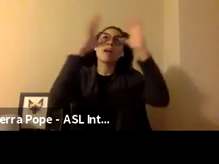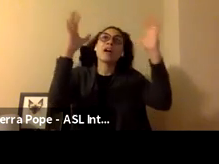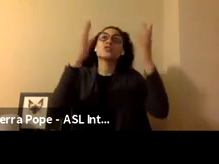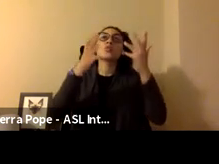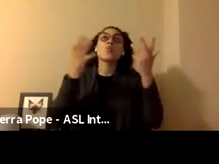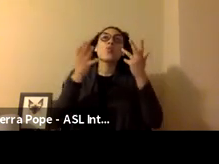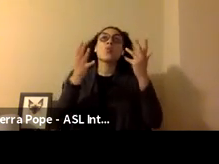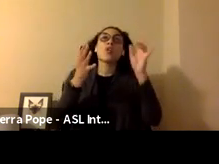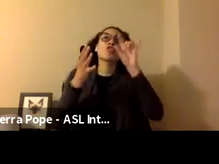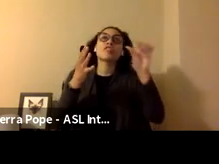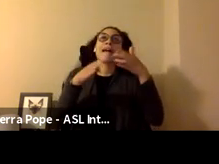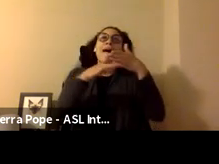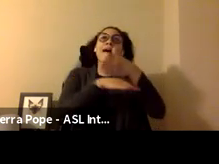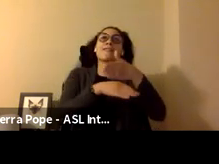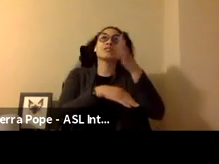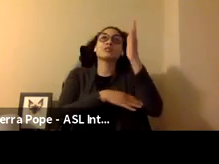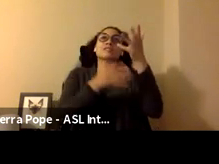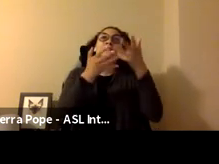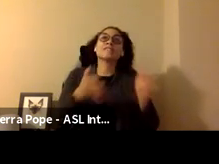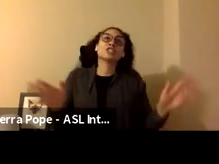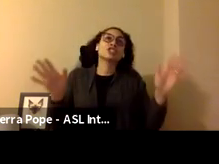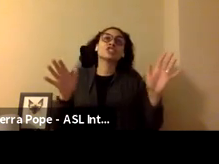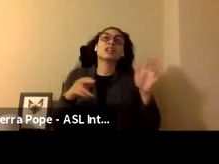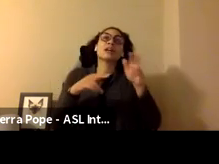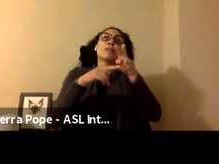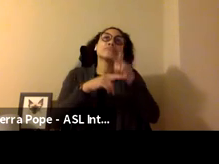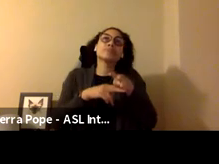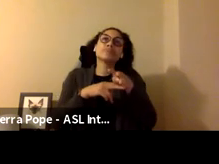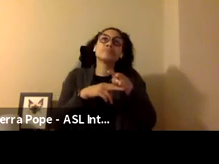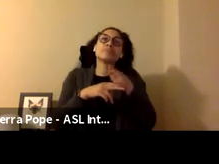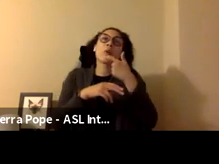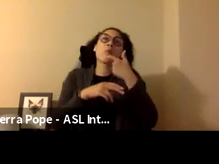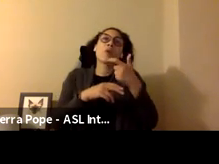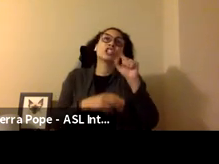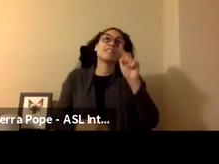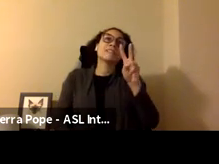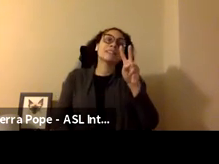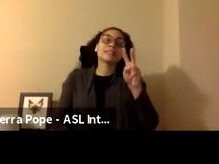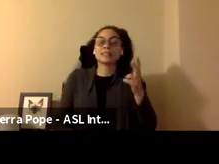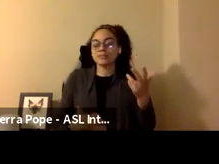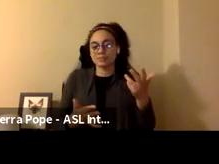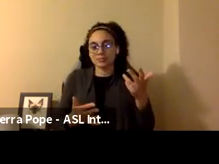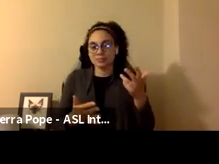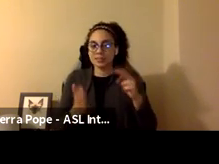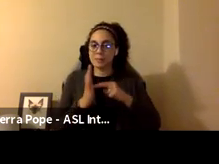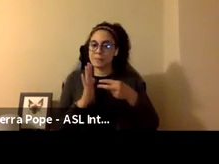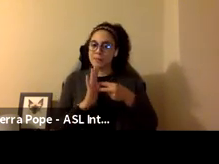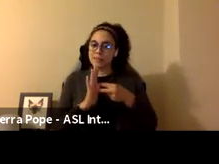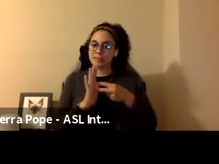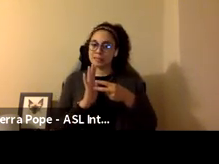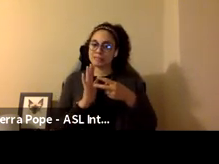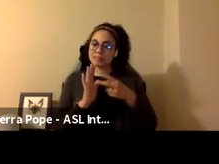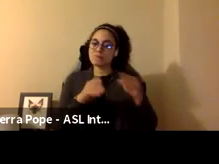and relaxing and watching blah, blah, blah, whatever that is. I'm modeling for them what I